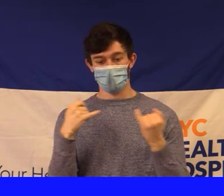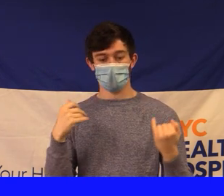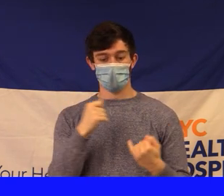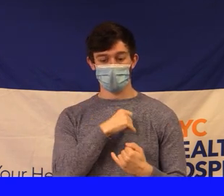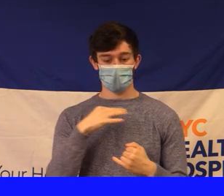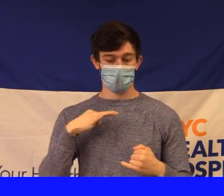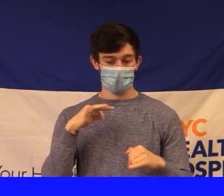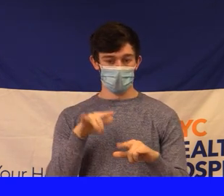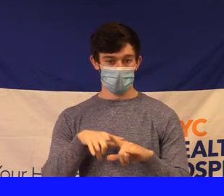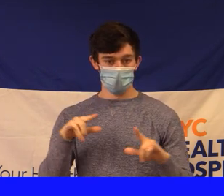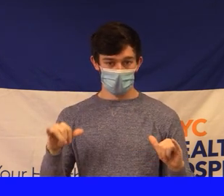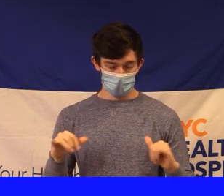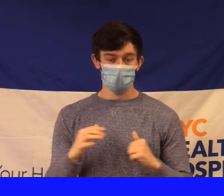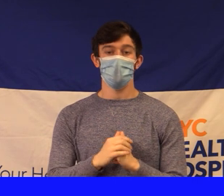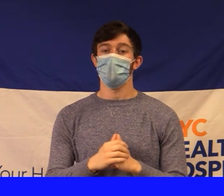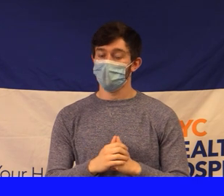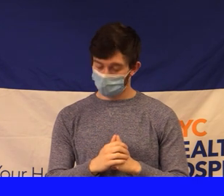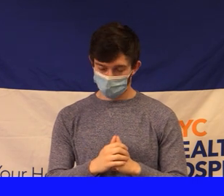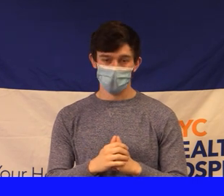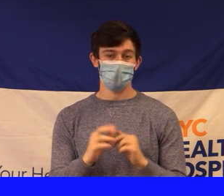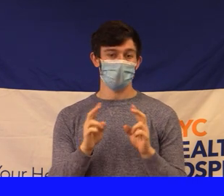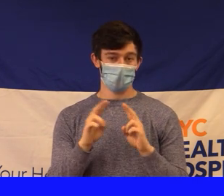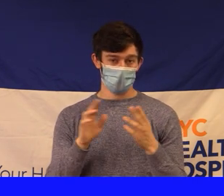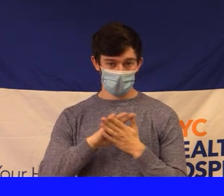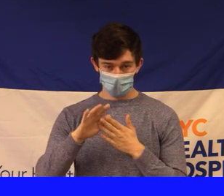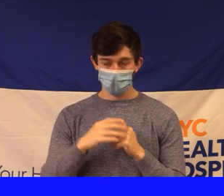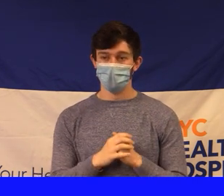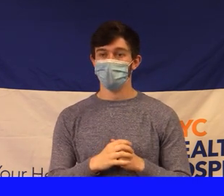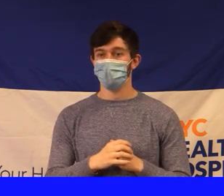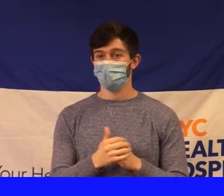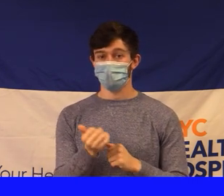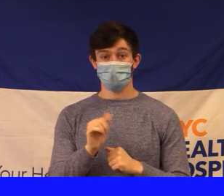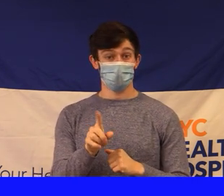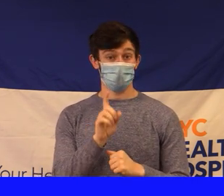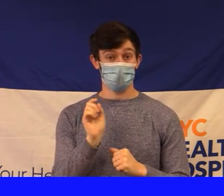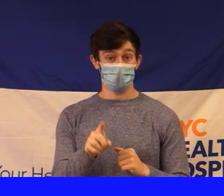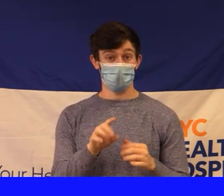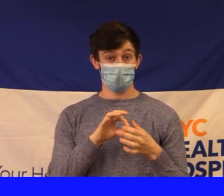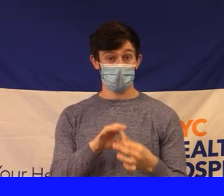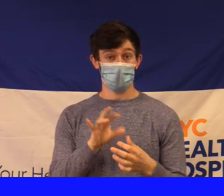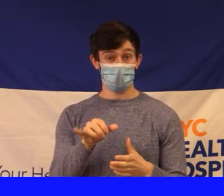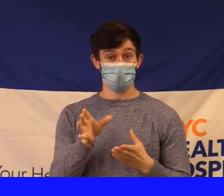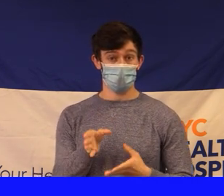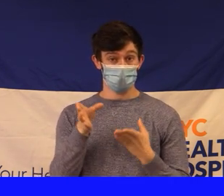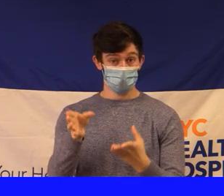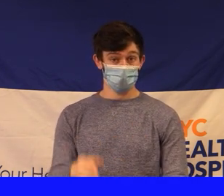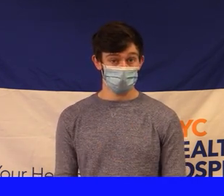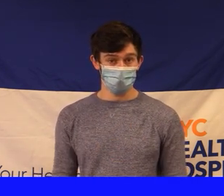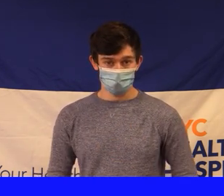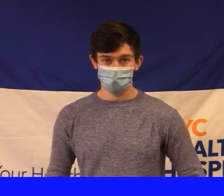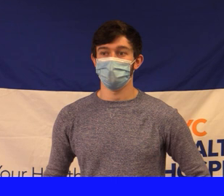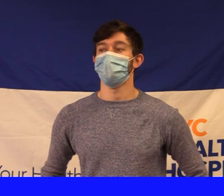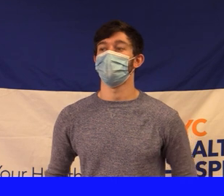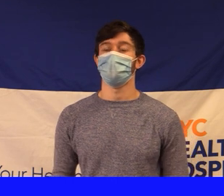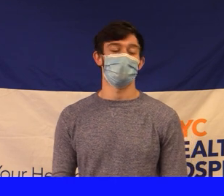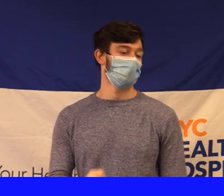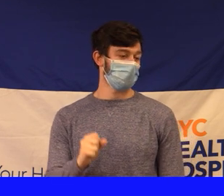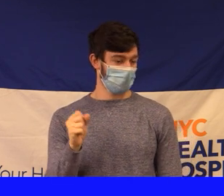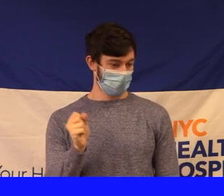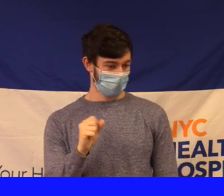So very admirable. Any questions regarding the proposal? Yes, Barbara